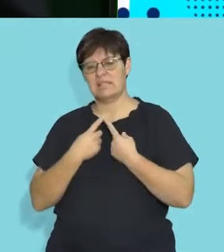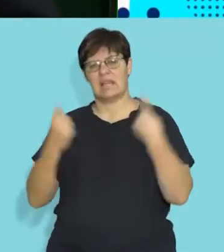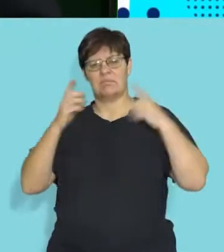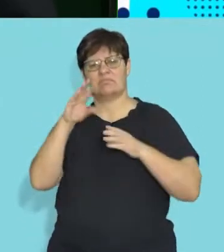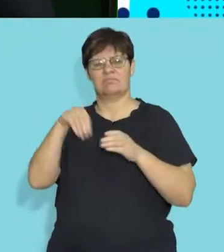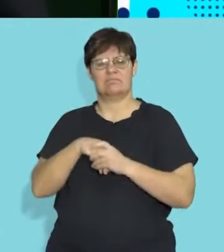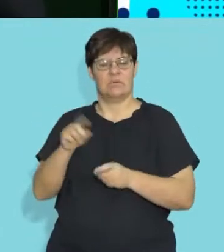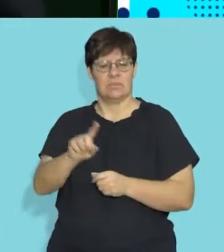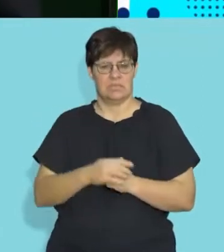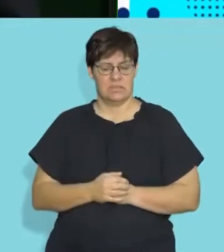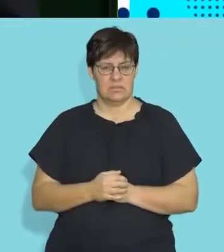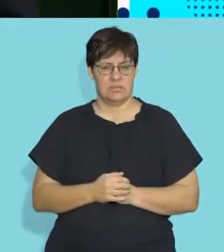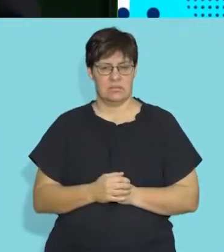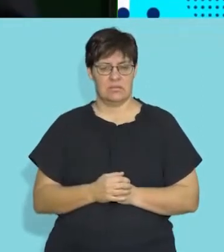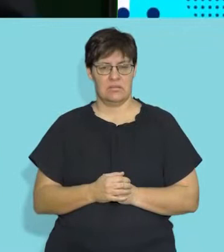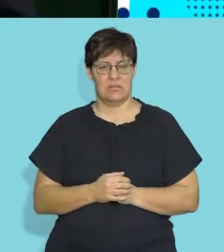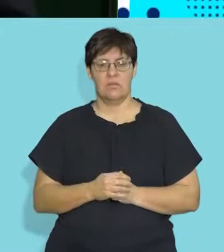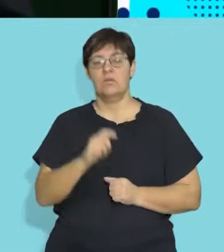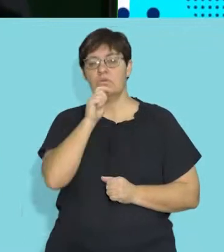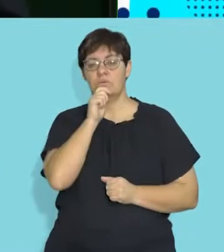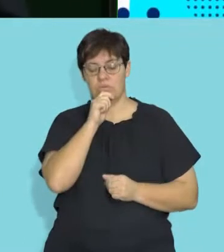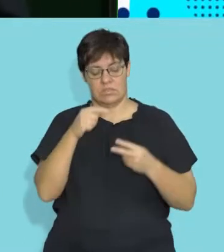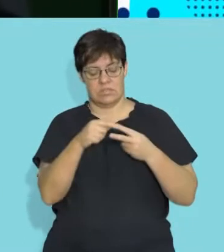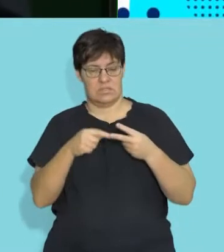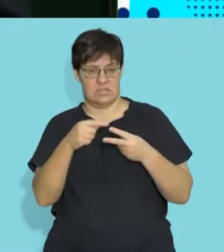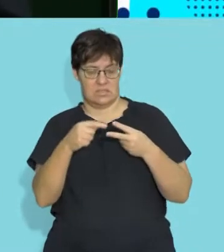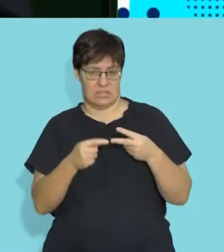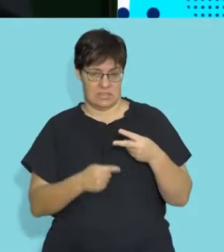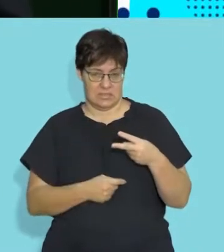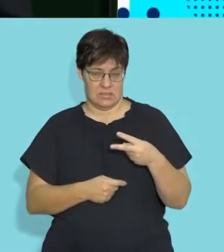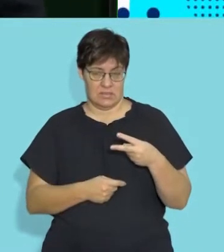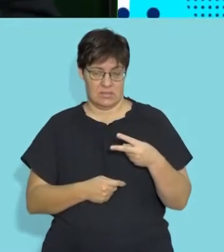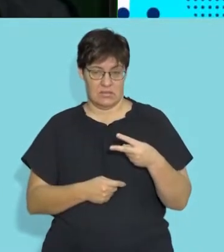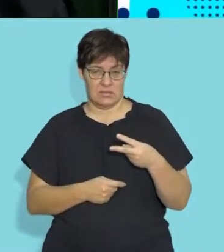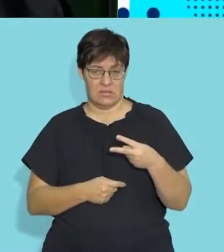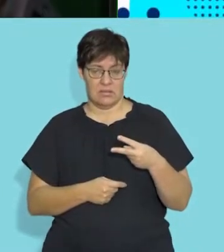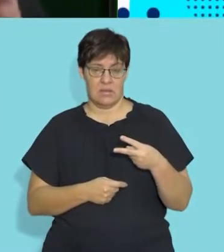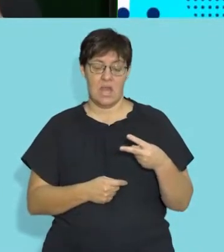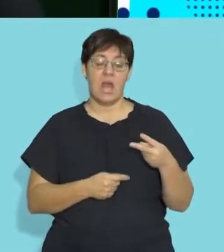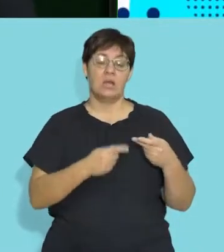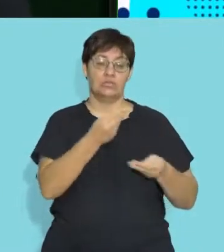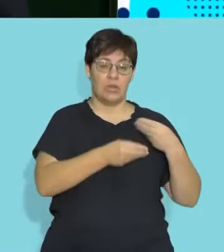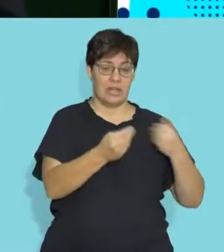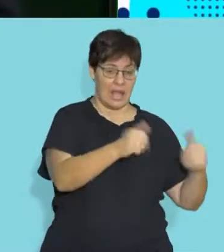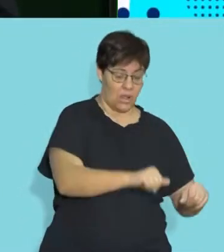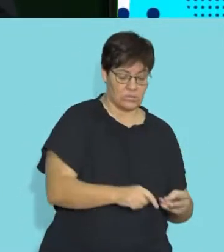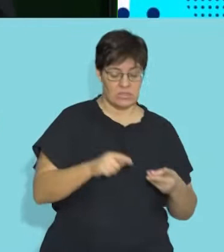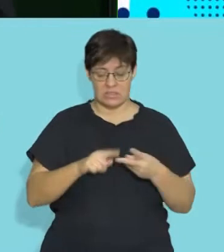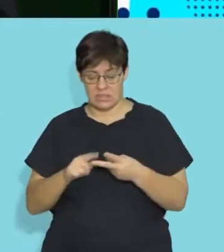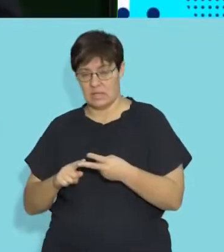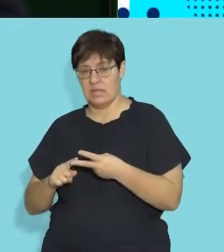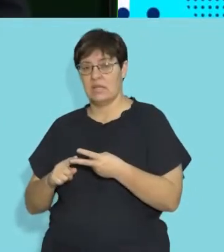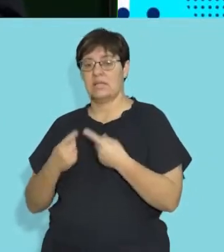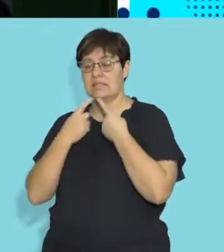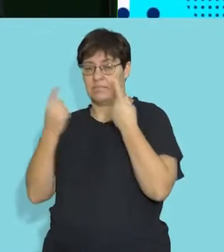trading statement? Remember, I'm going to use the two interchange. That means I'm going to talk about the trading account as well as the trading